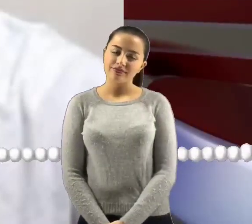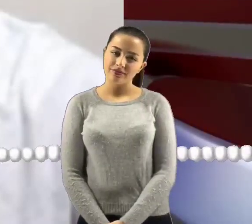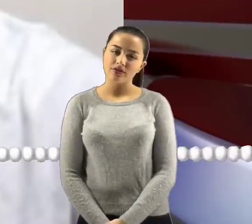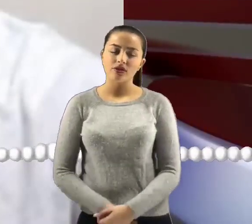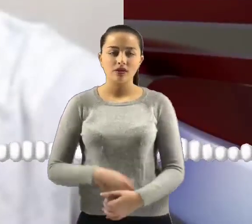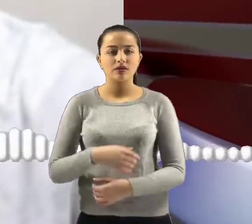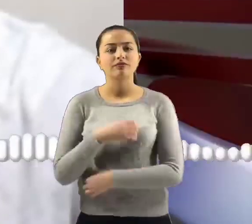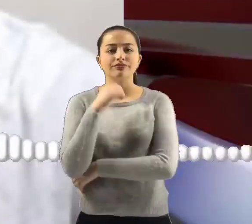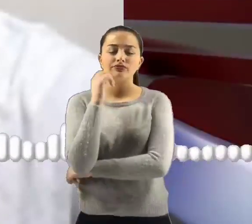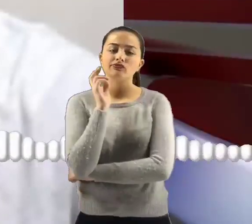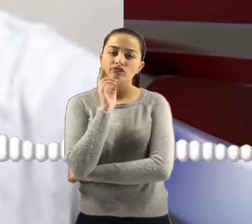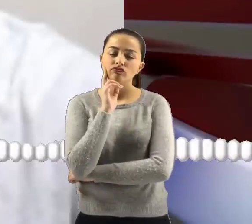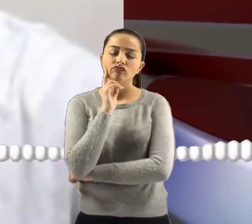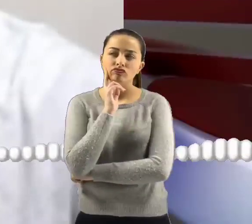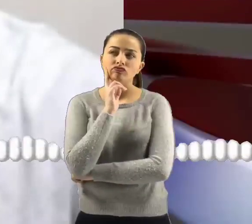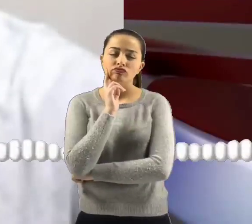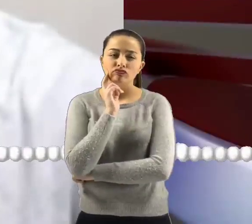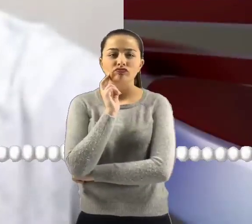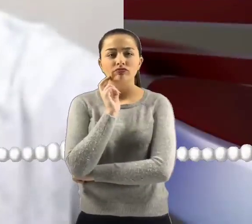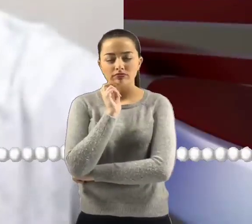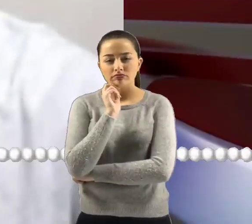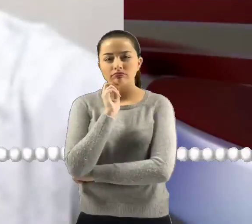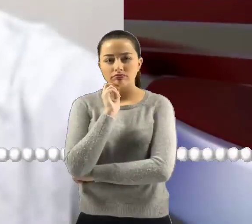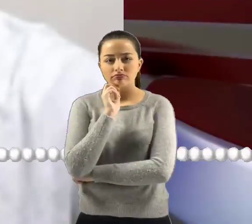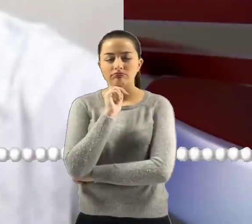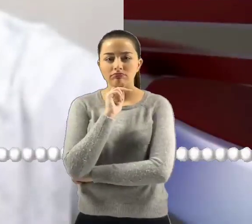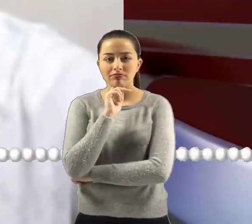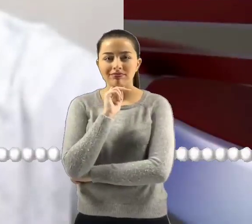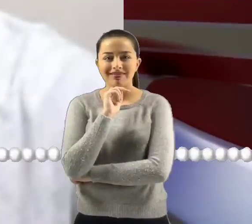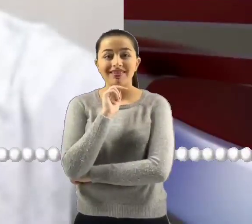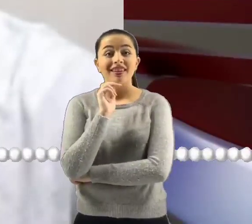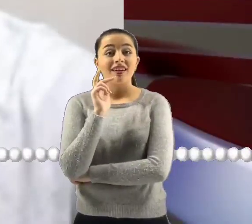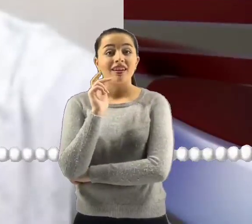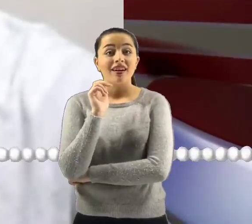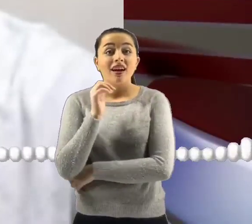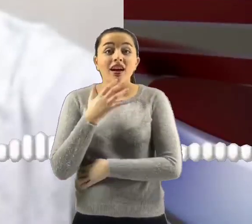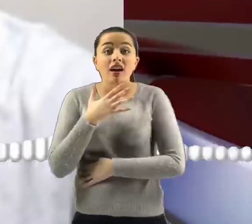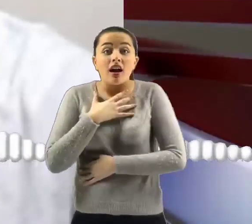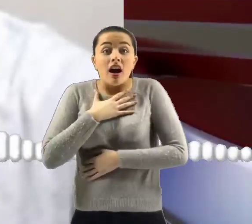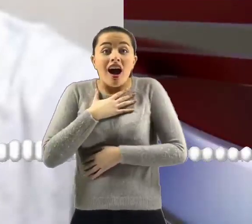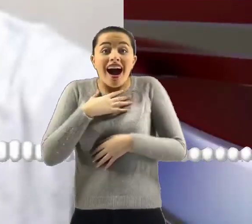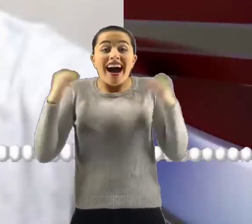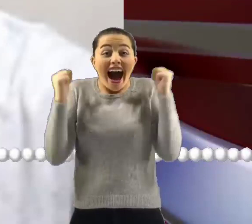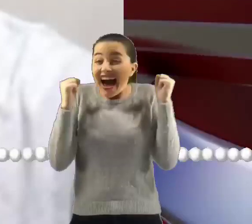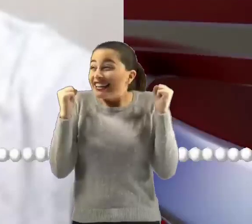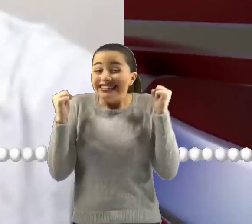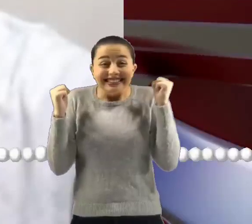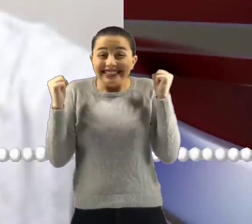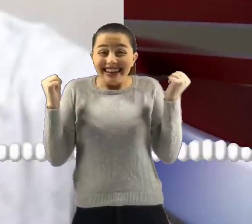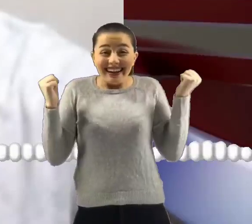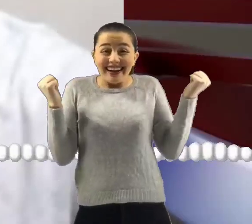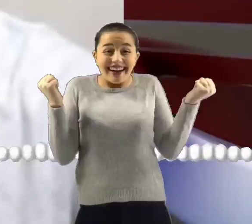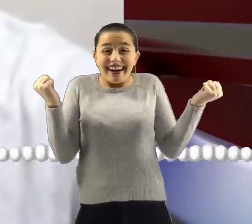nka we bia mana asem nafo ife edemede do na de comment e we da mal ko kwa esi